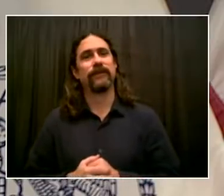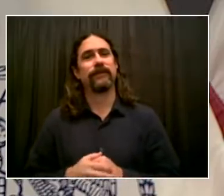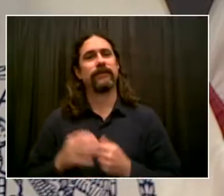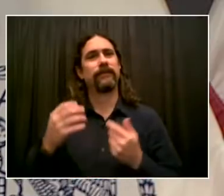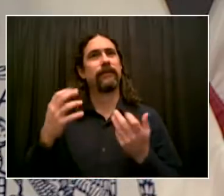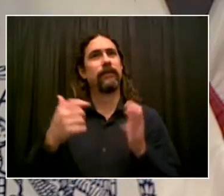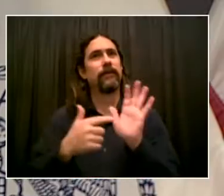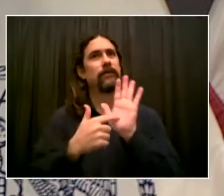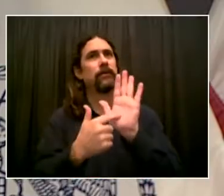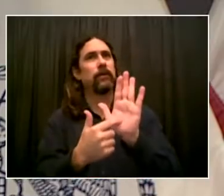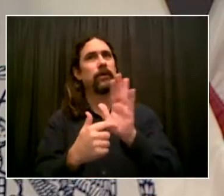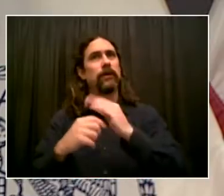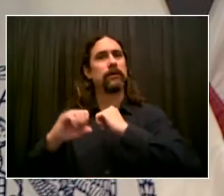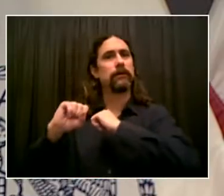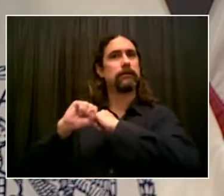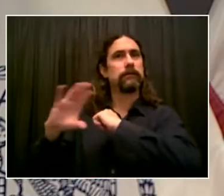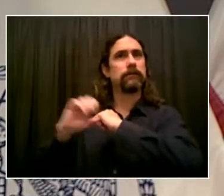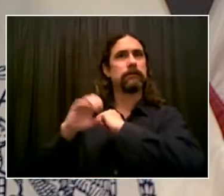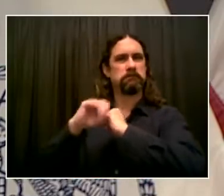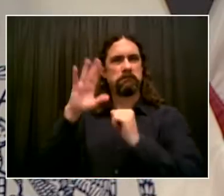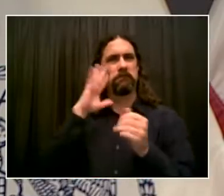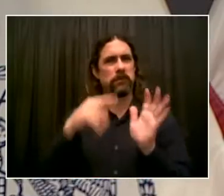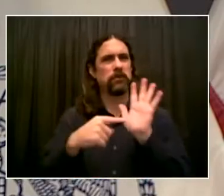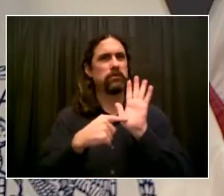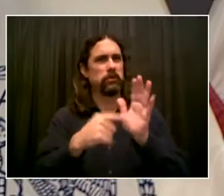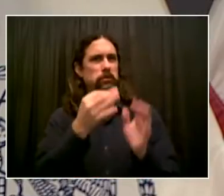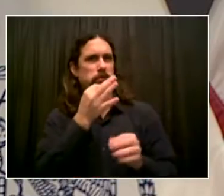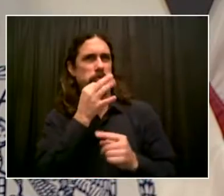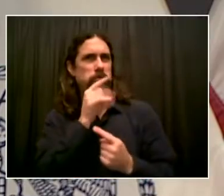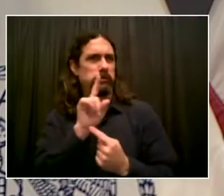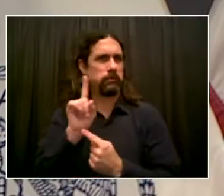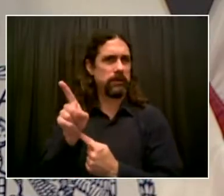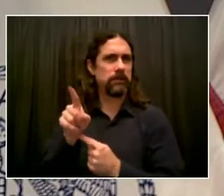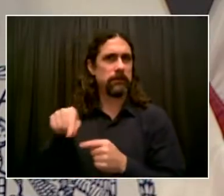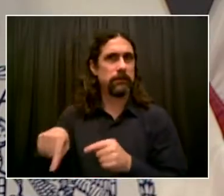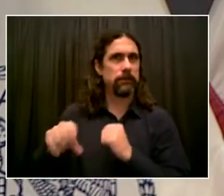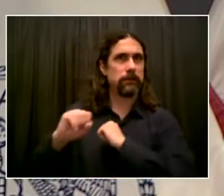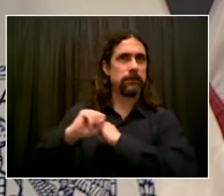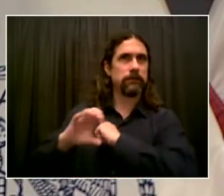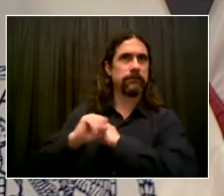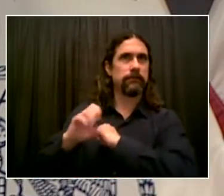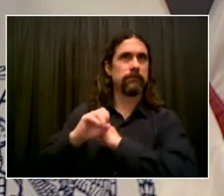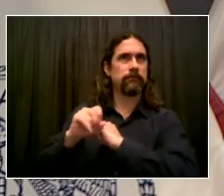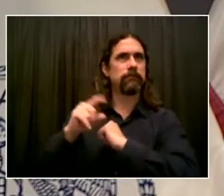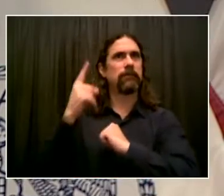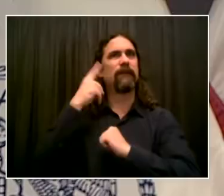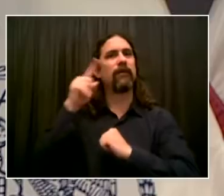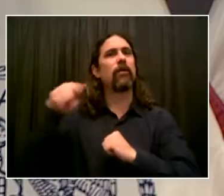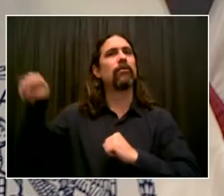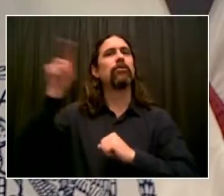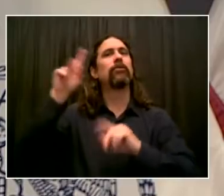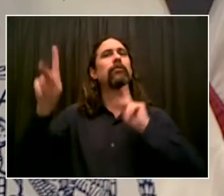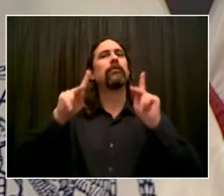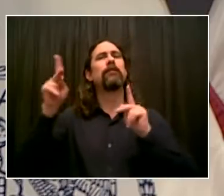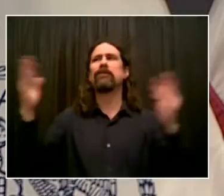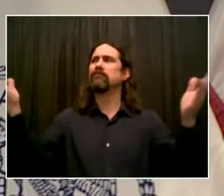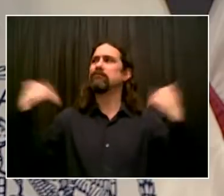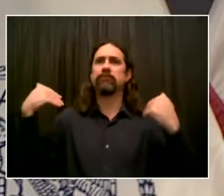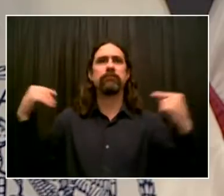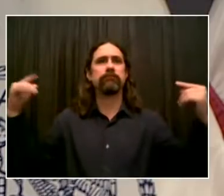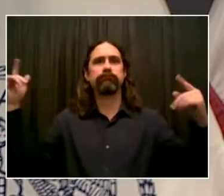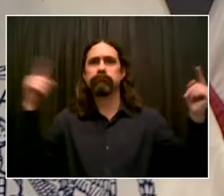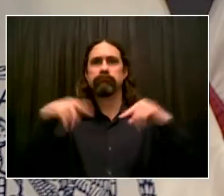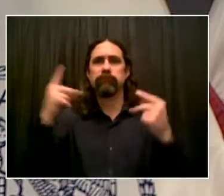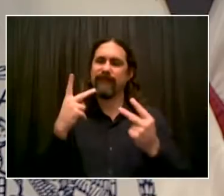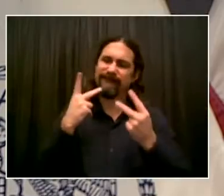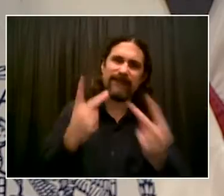seeing people coming back to visit us and coming along to spend a little bit of money in our establishments, which we appreciate. But the